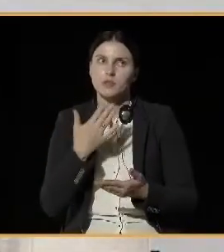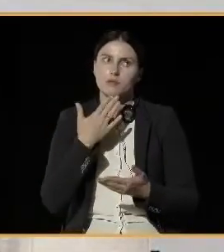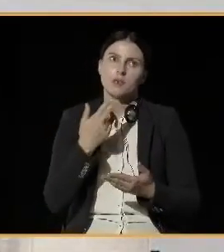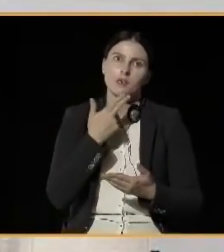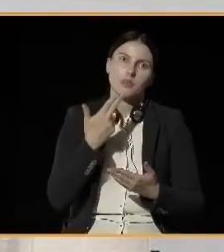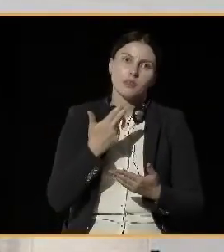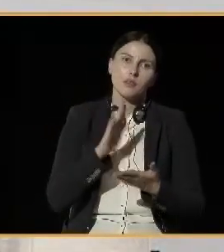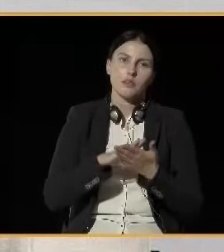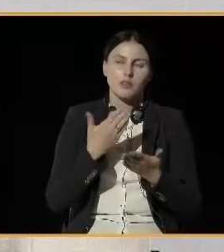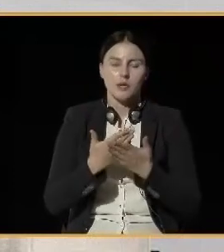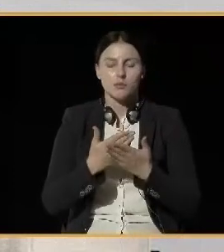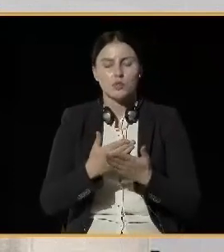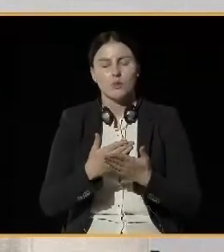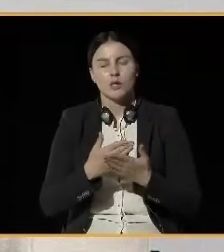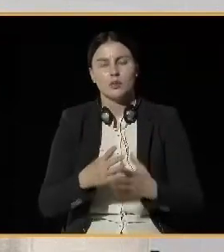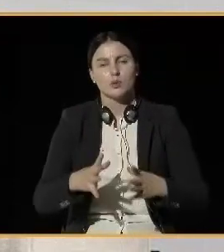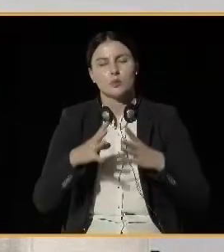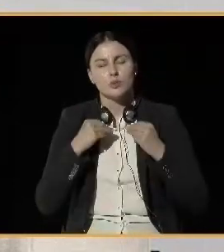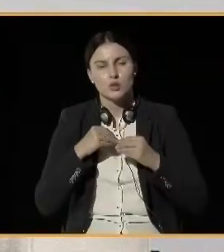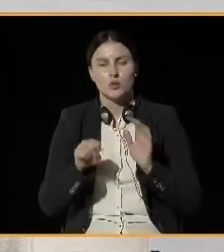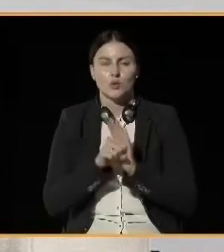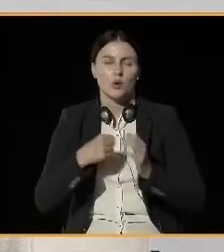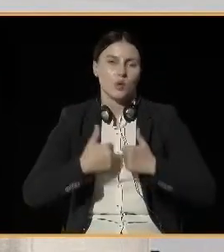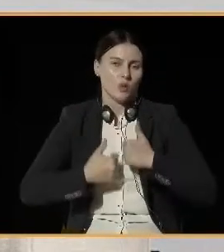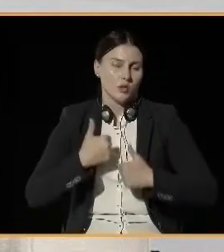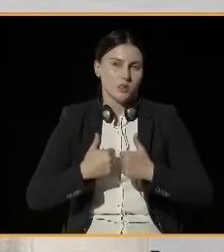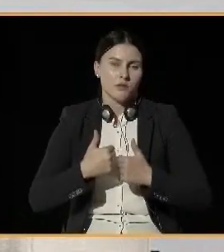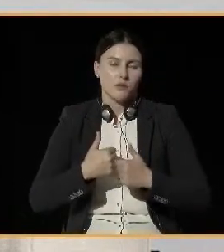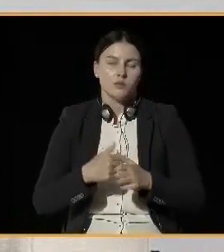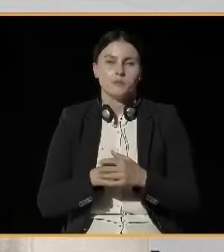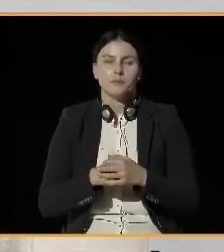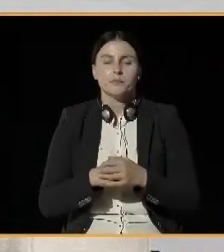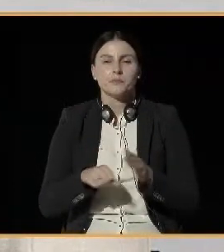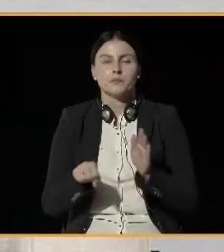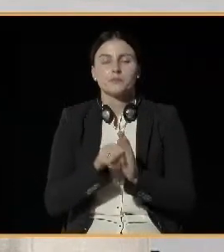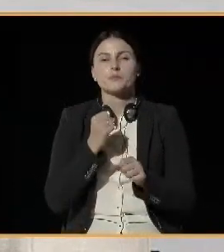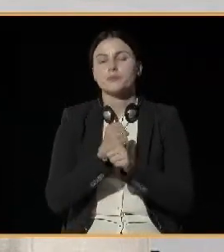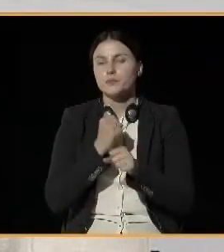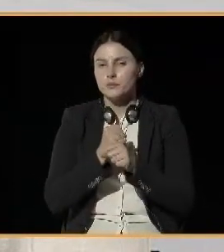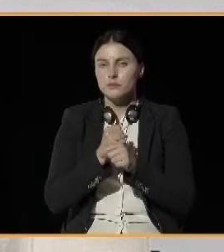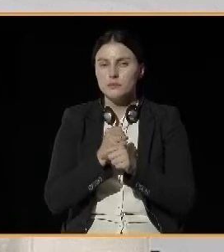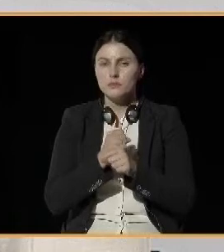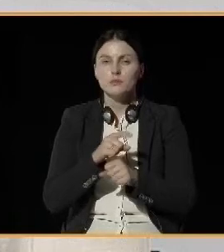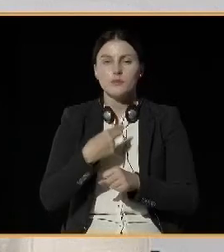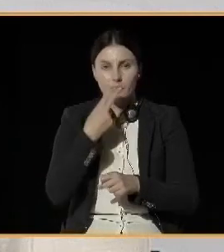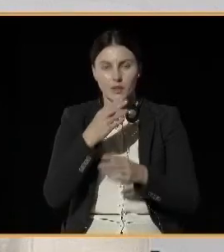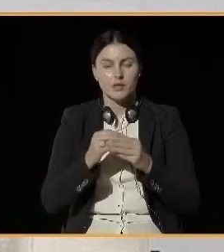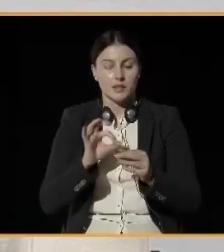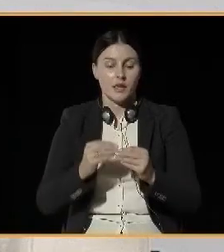Like employment, for instance. To have a question to Łukasz, for instance, because it is undoubtedly a very